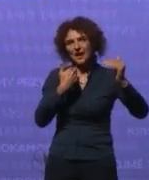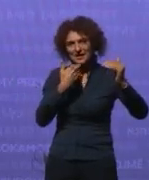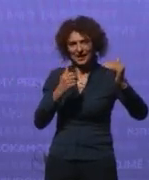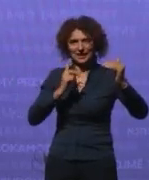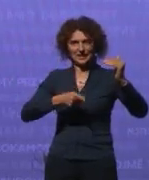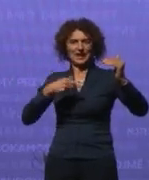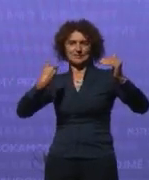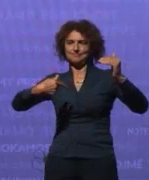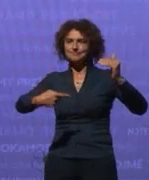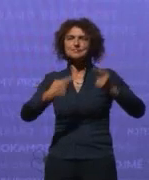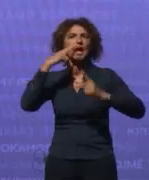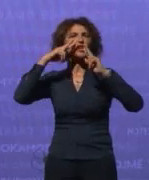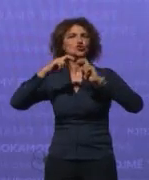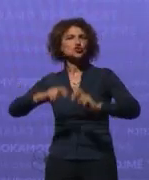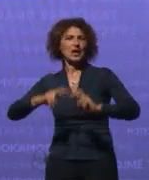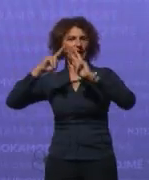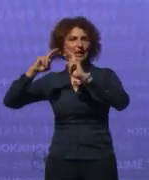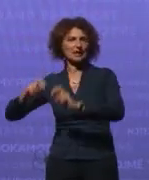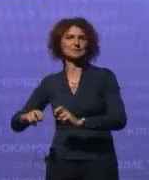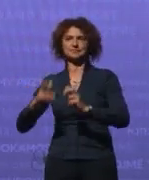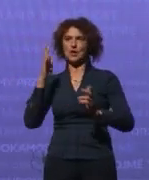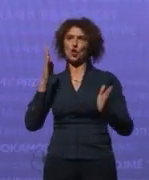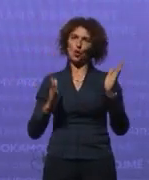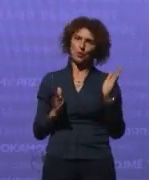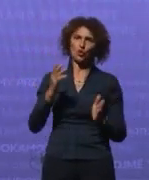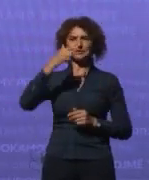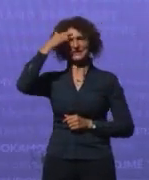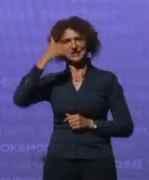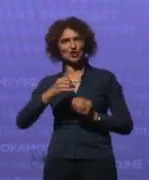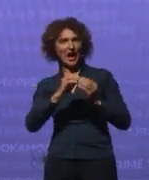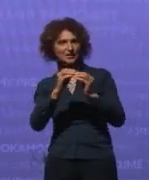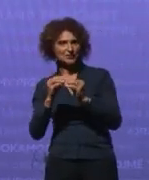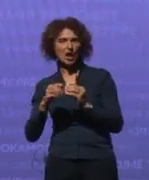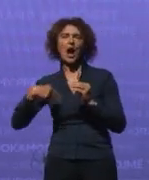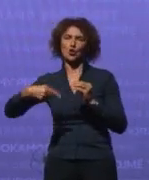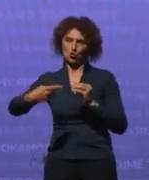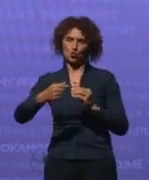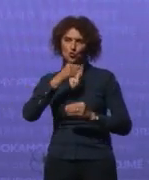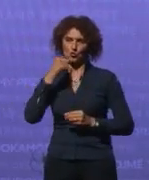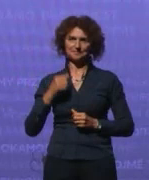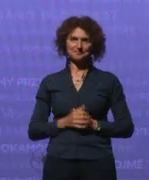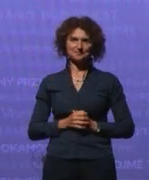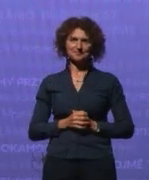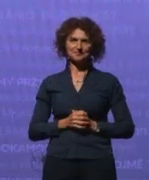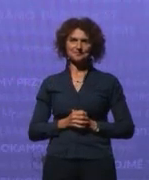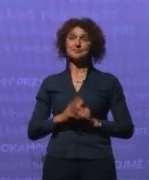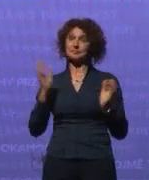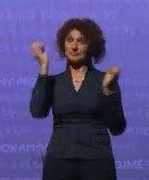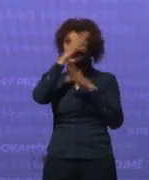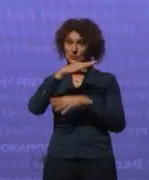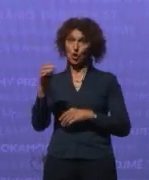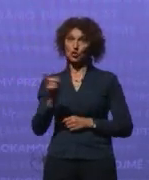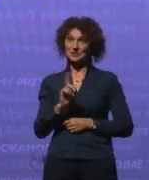when doing research in robotics and AI, we cannot forget about the human in